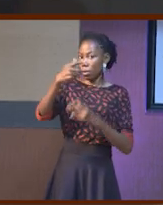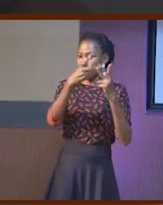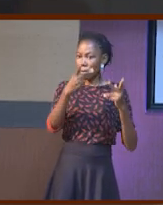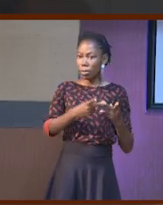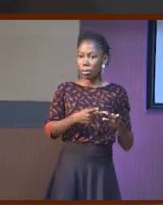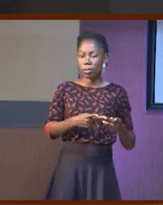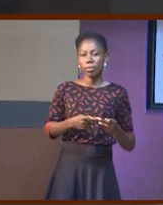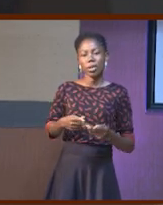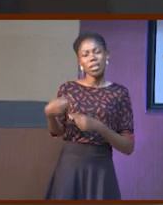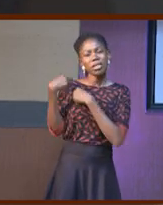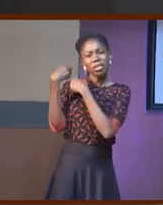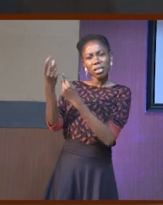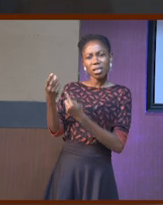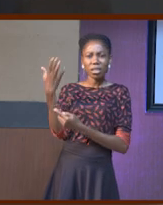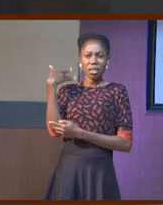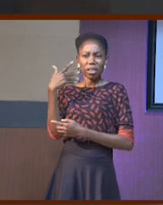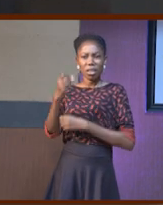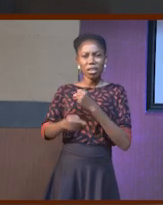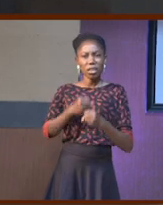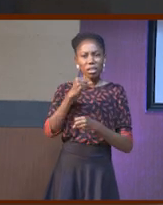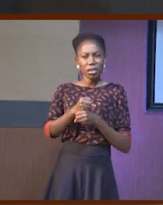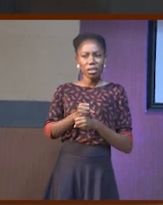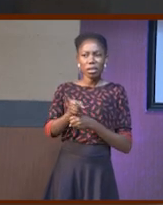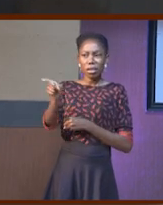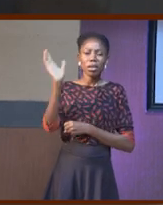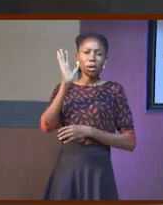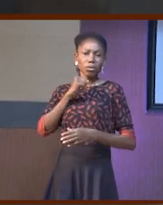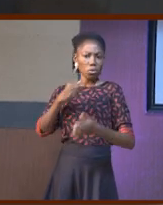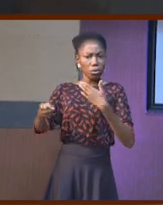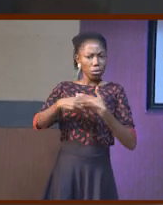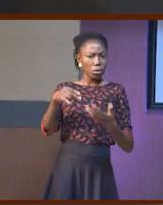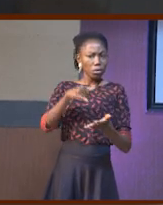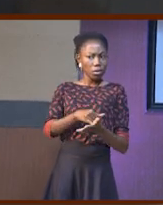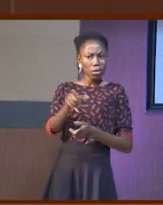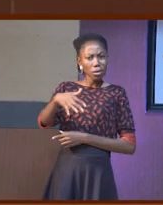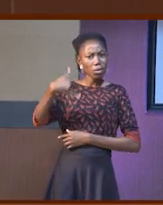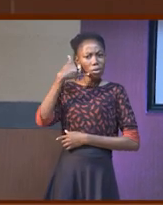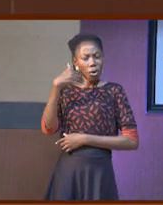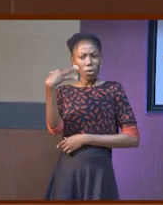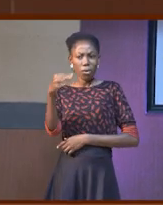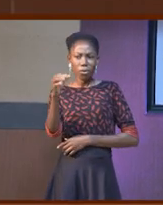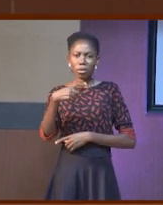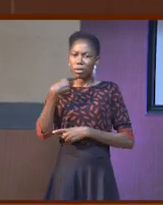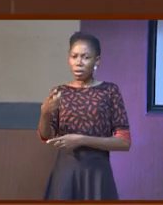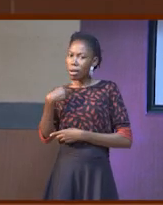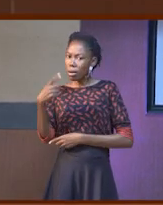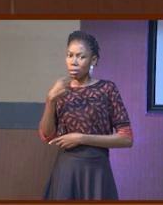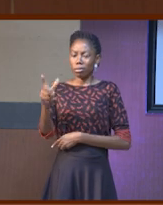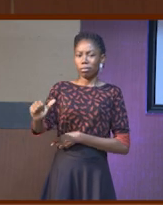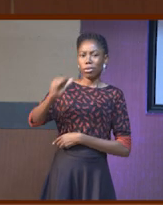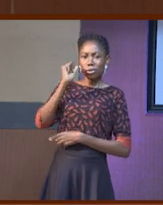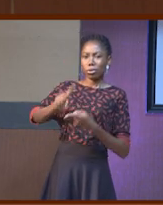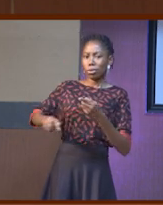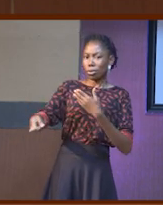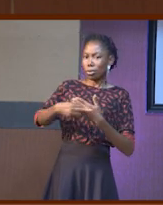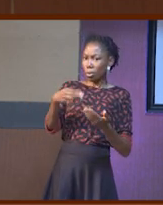since last year, he hasn't refunded my money. I've reached out to him several times. I've told him several times to give me the money. He has not given me the money